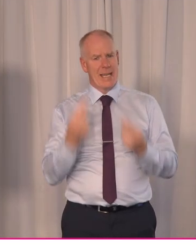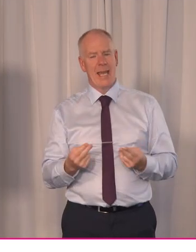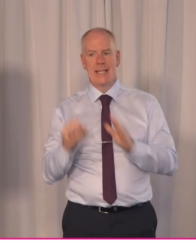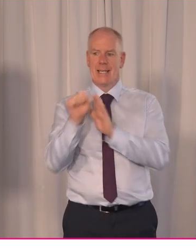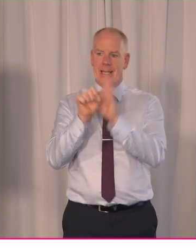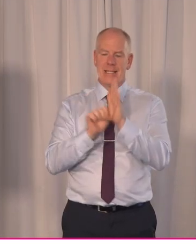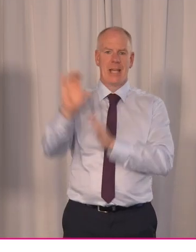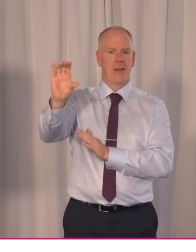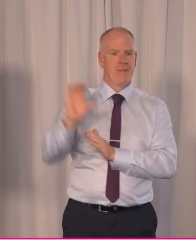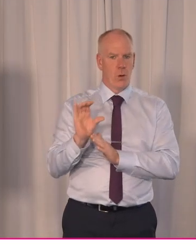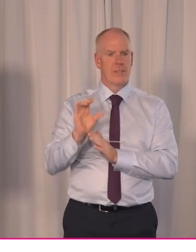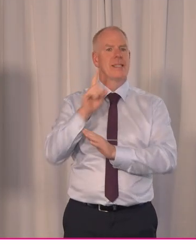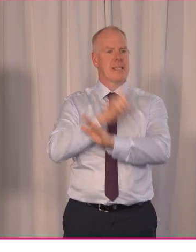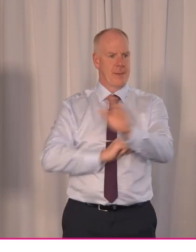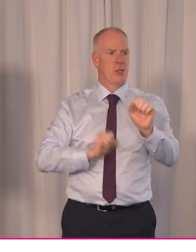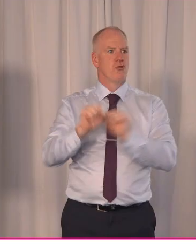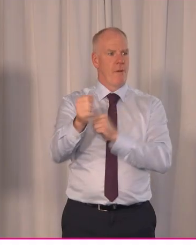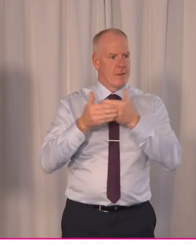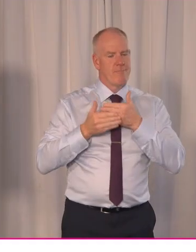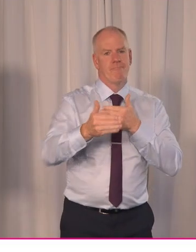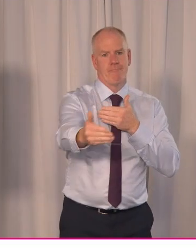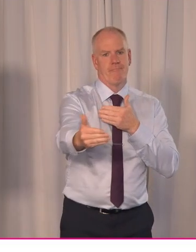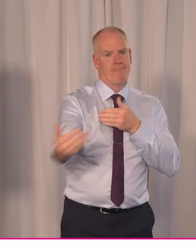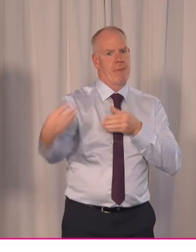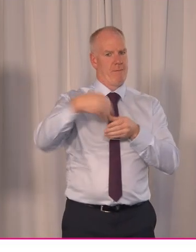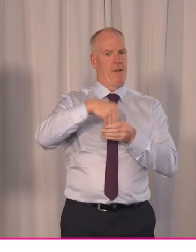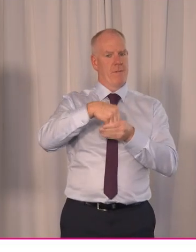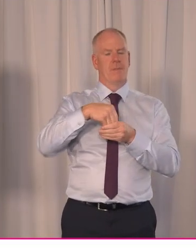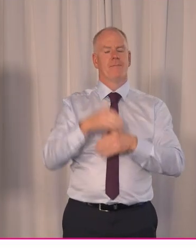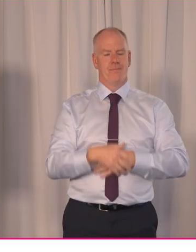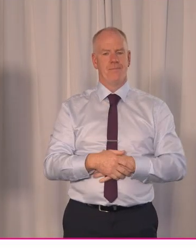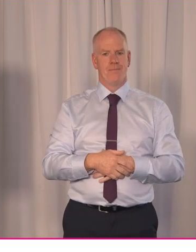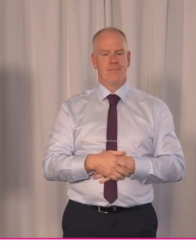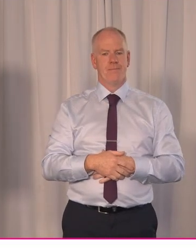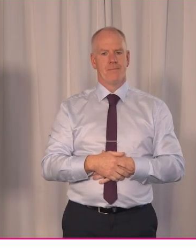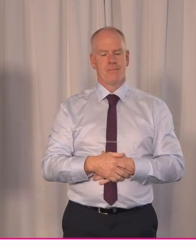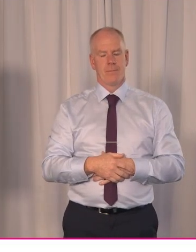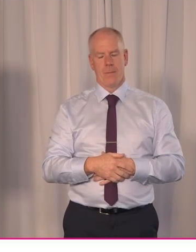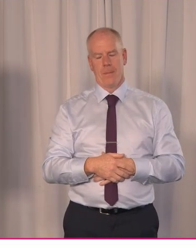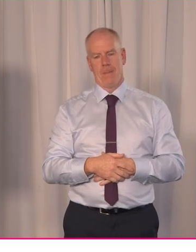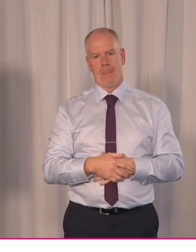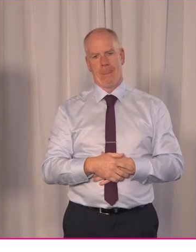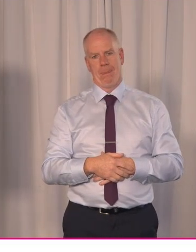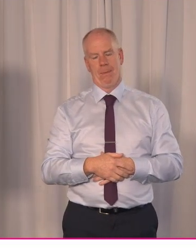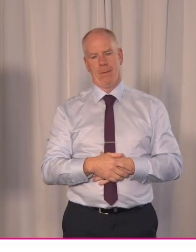state-funded disability services to take part, and I said,